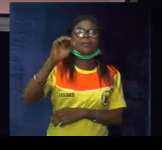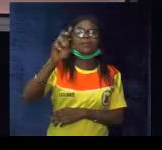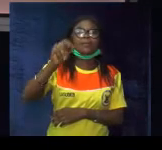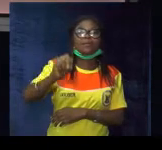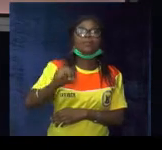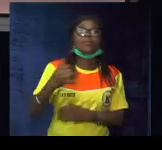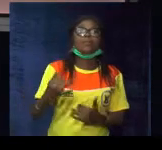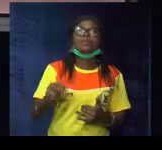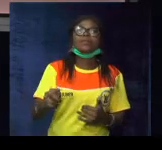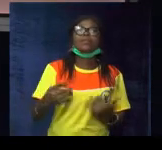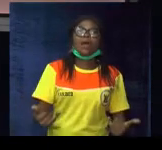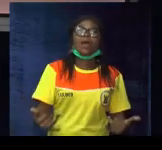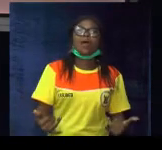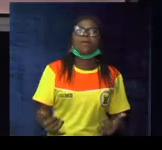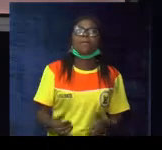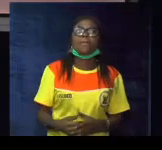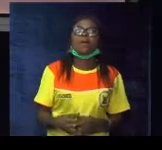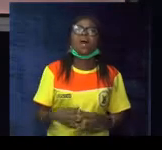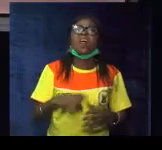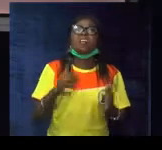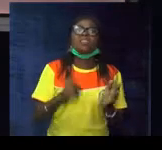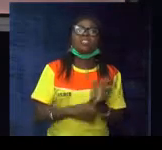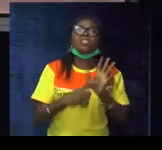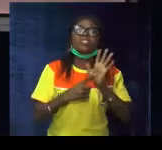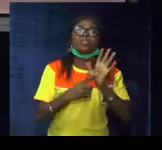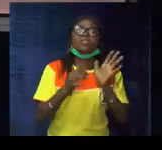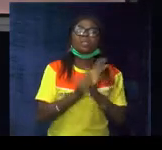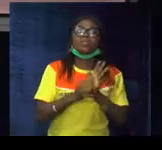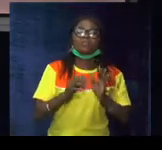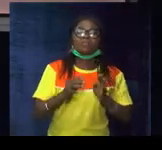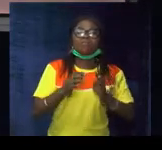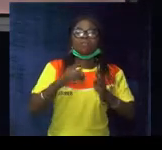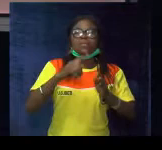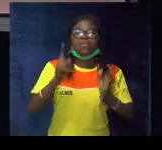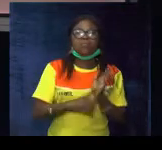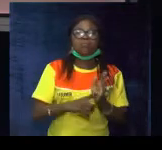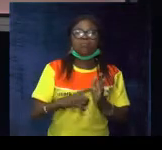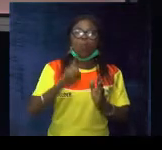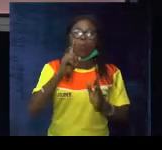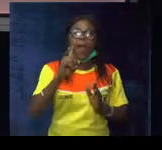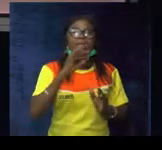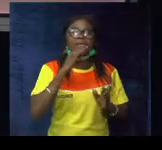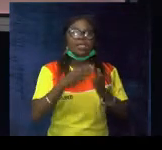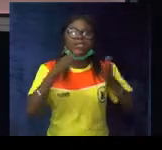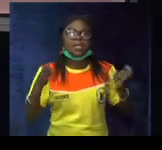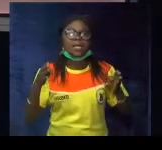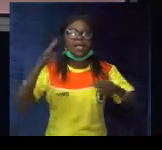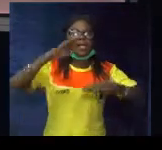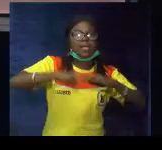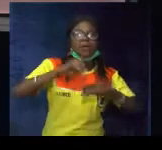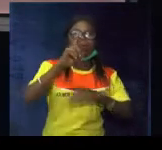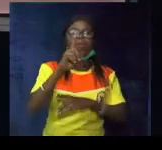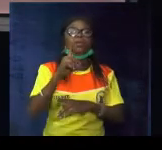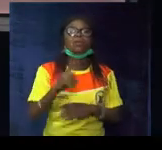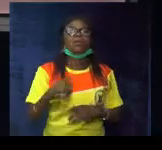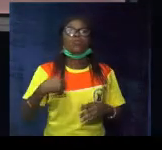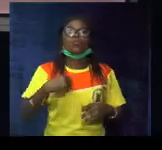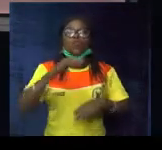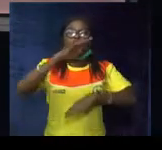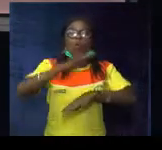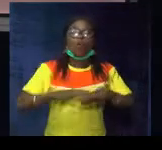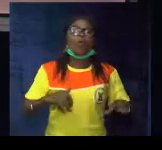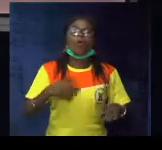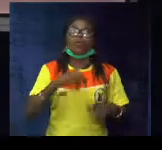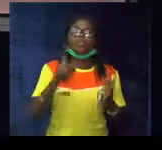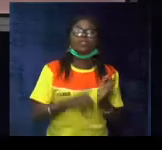spell. Now, this obviously is bigger than this. This is a bigger segment than this one. So we call this one